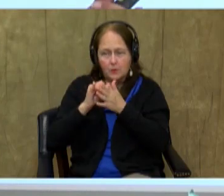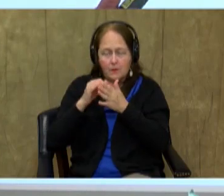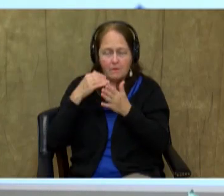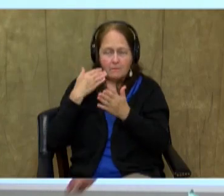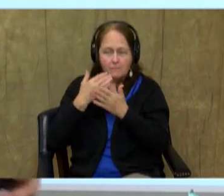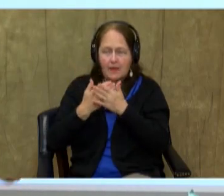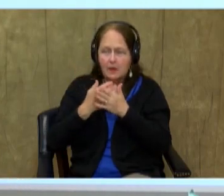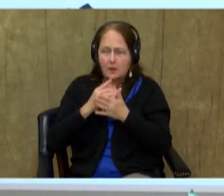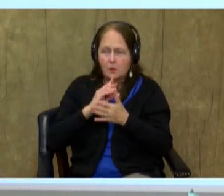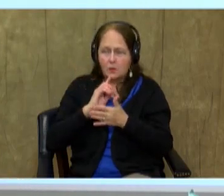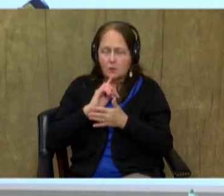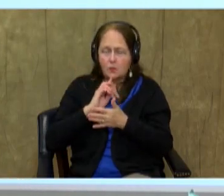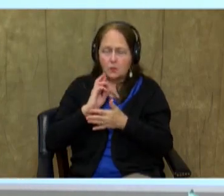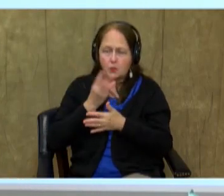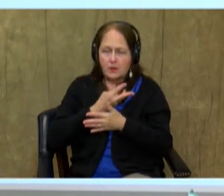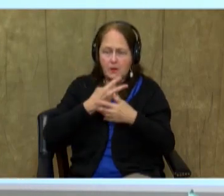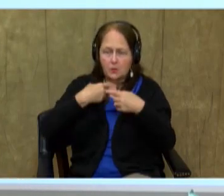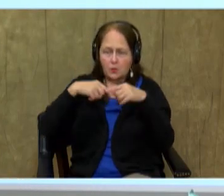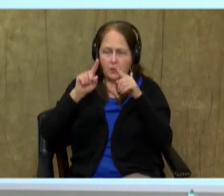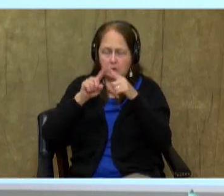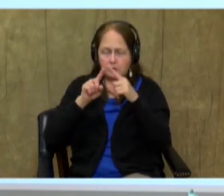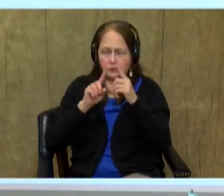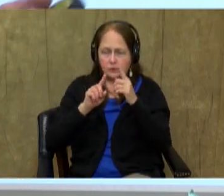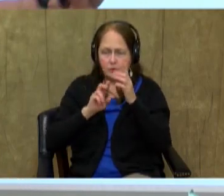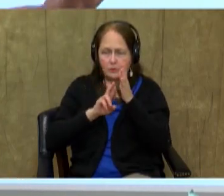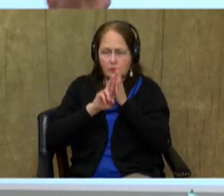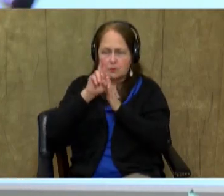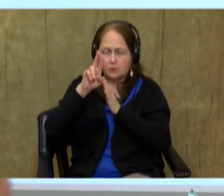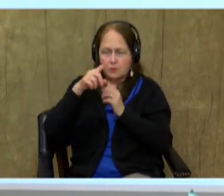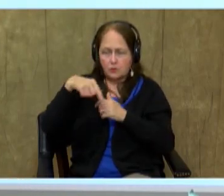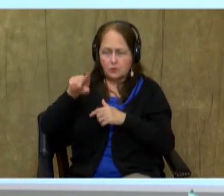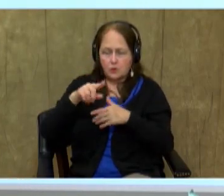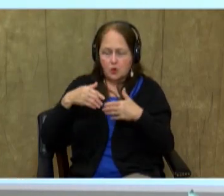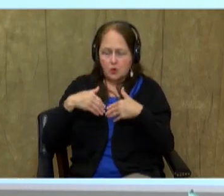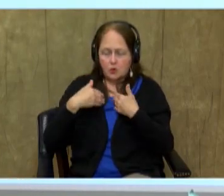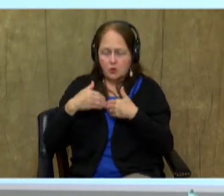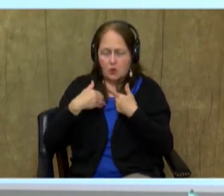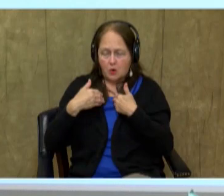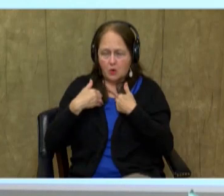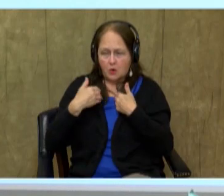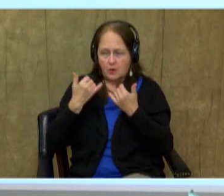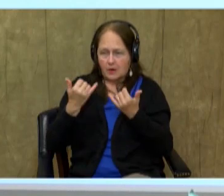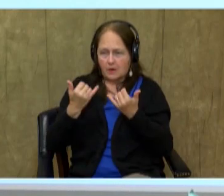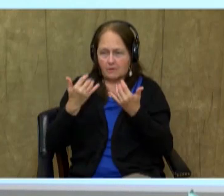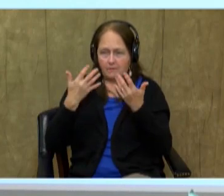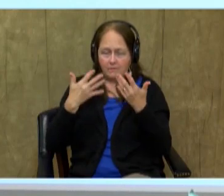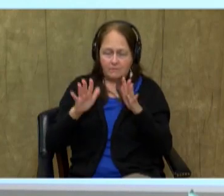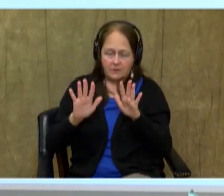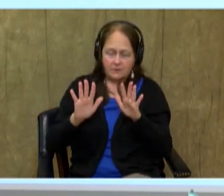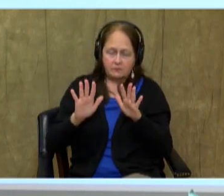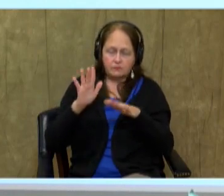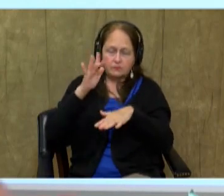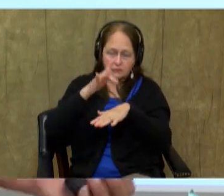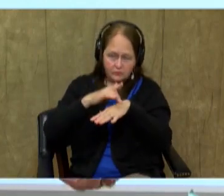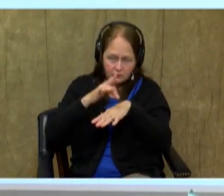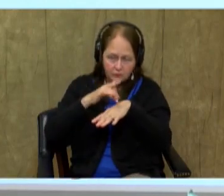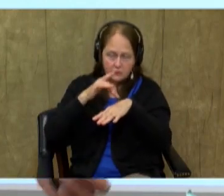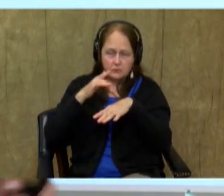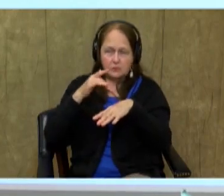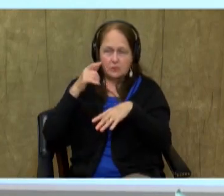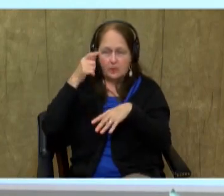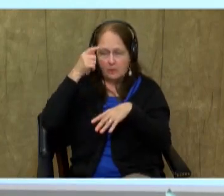to the moon, and I guess because your generation is so young, like, it's something we've already done. Yeah, we've been to the moon,